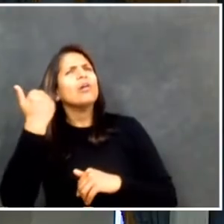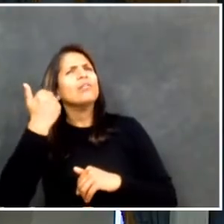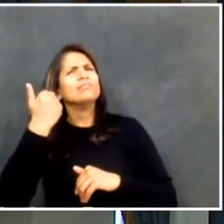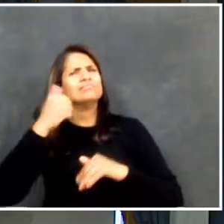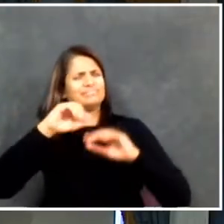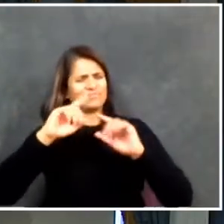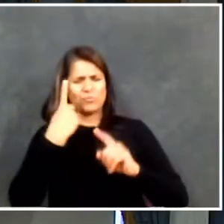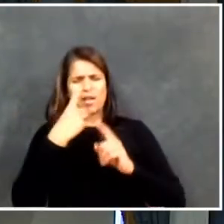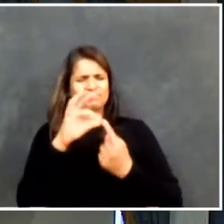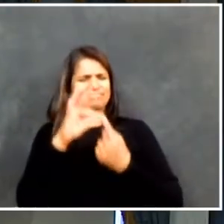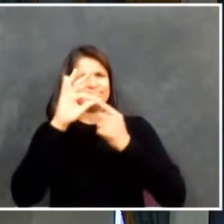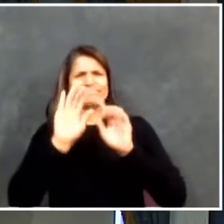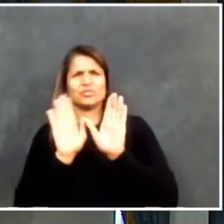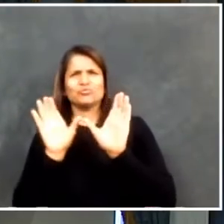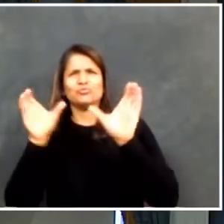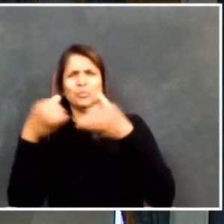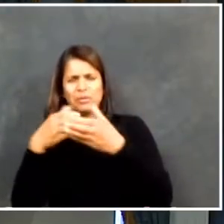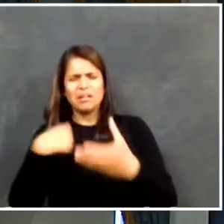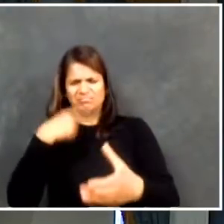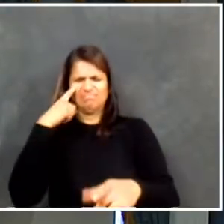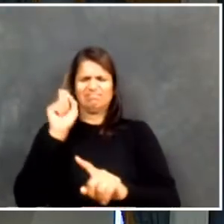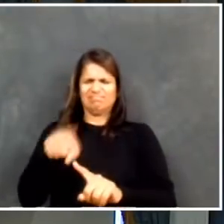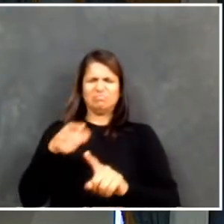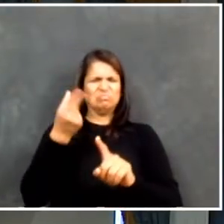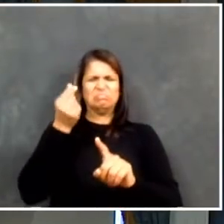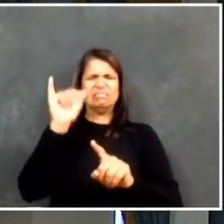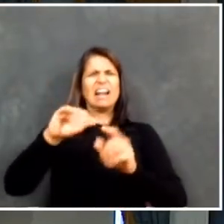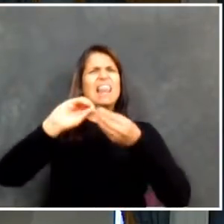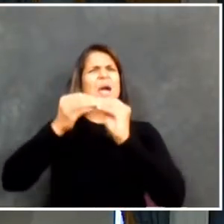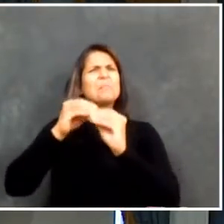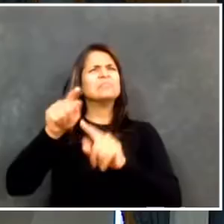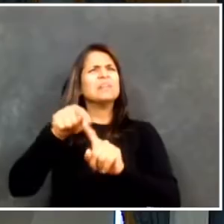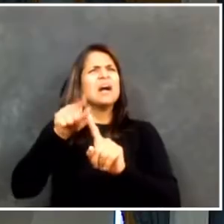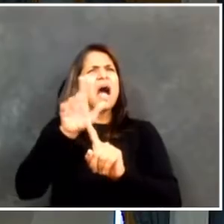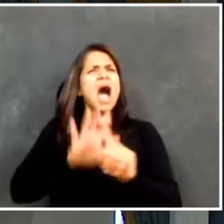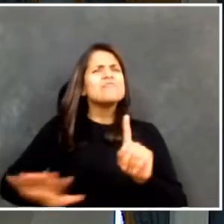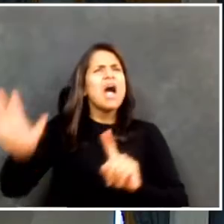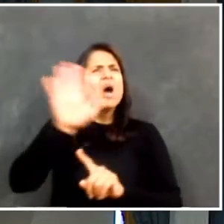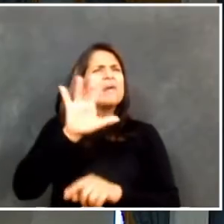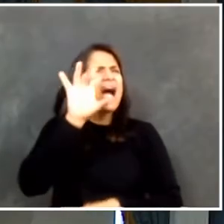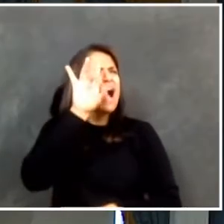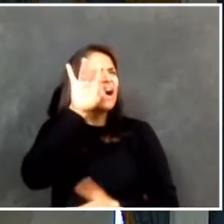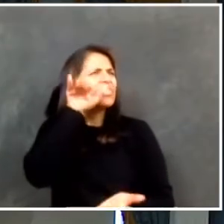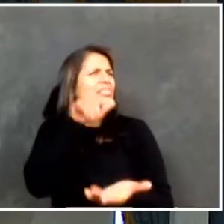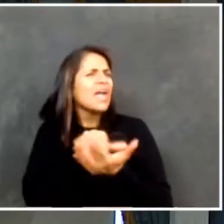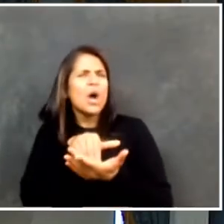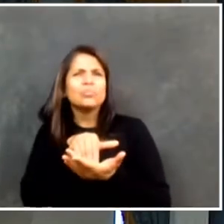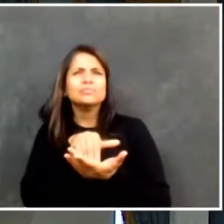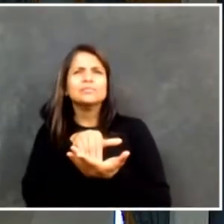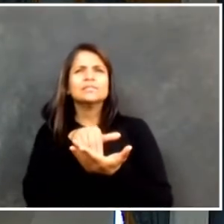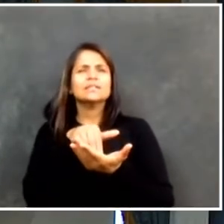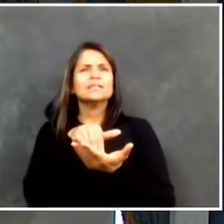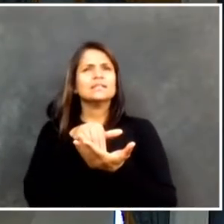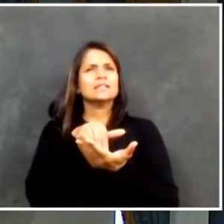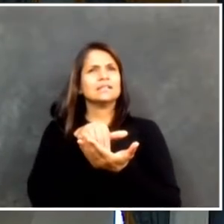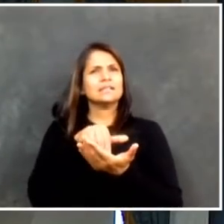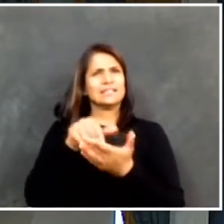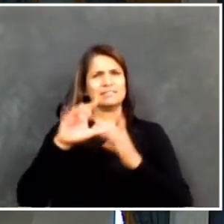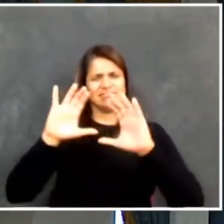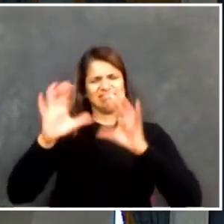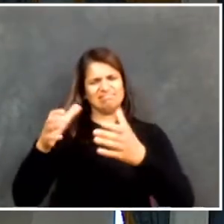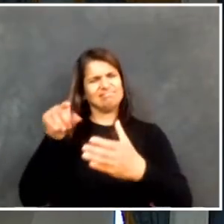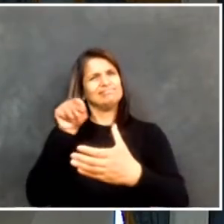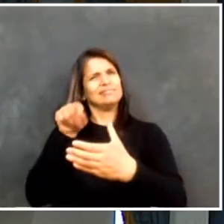8,000, and it says that it's the number of people that the city at this time can neither confirm were